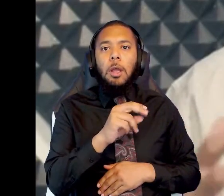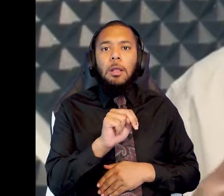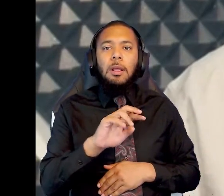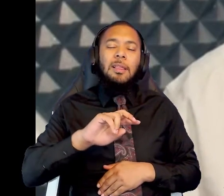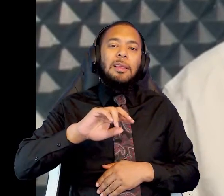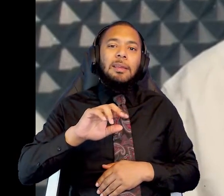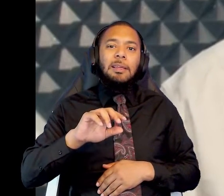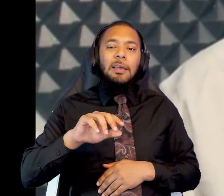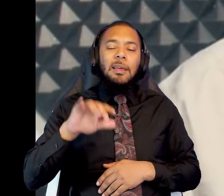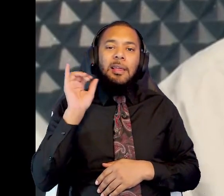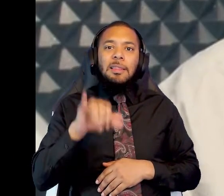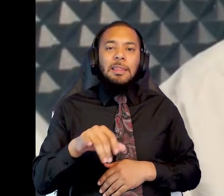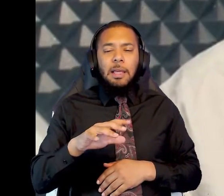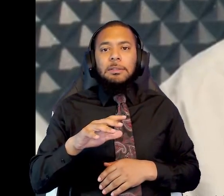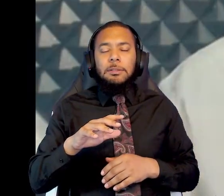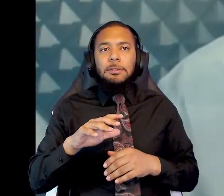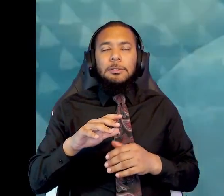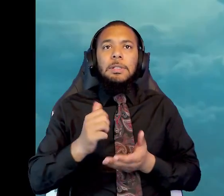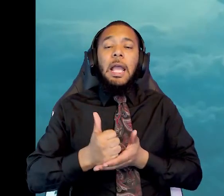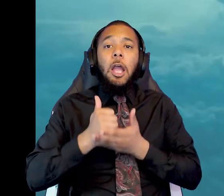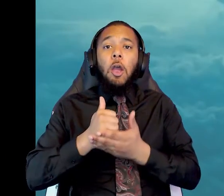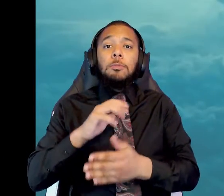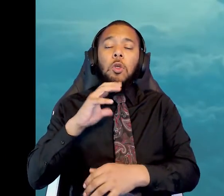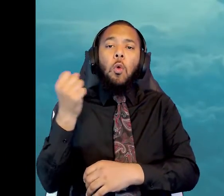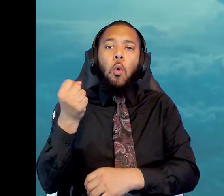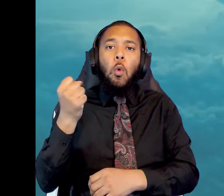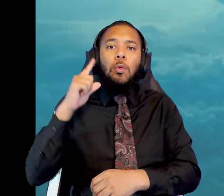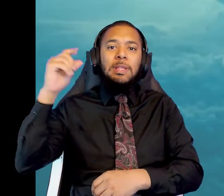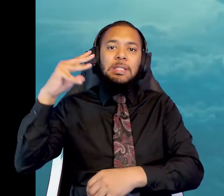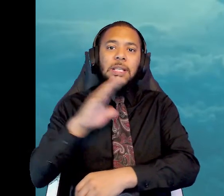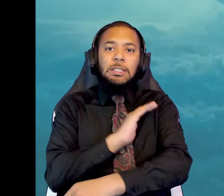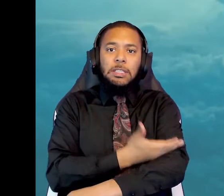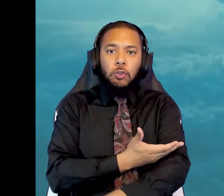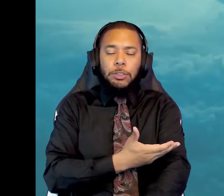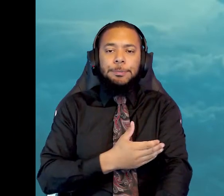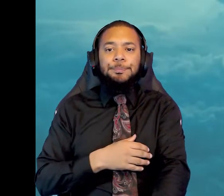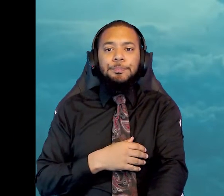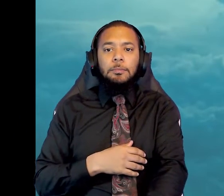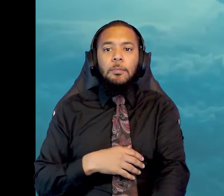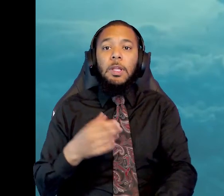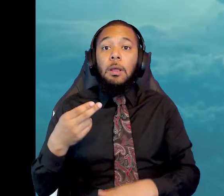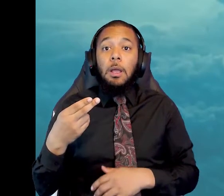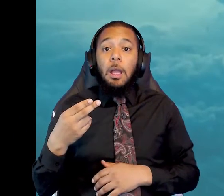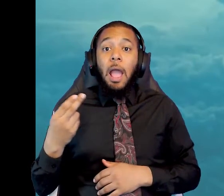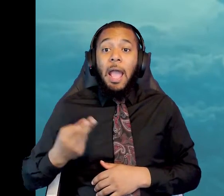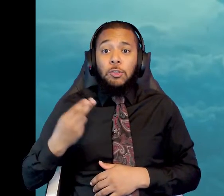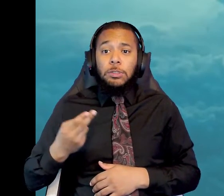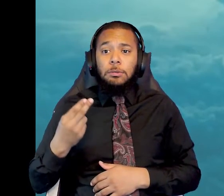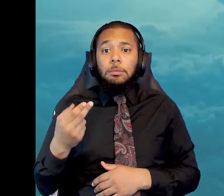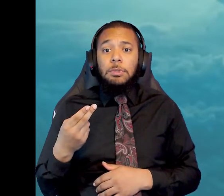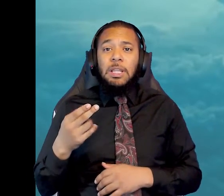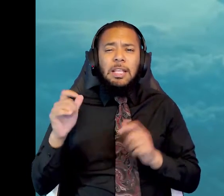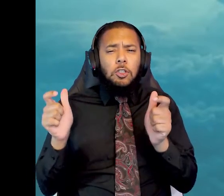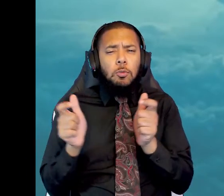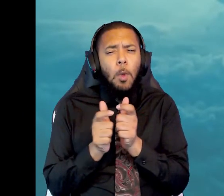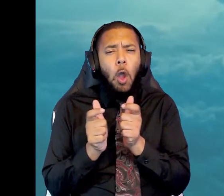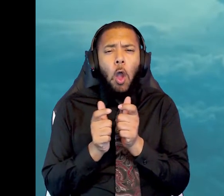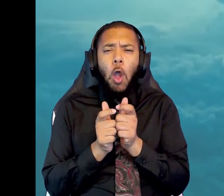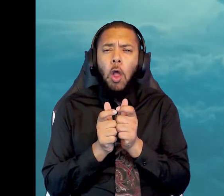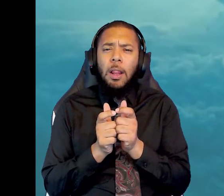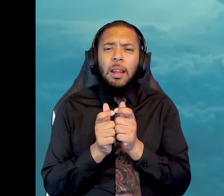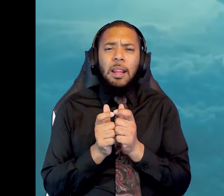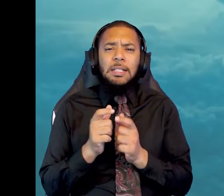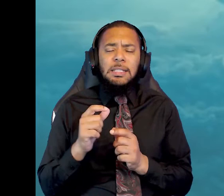help retain the sun's energy. Following methane, we have hydrogen, our smallest element on the planet. It's a